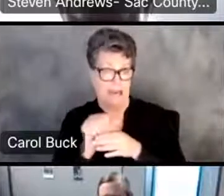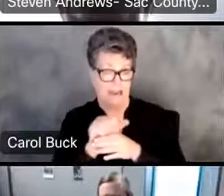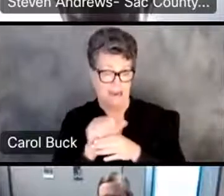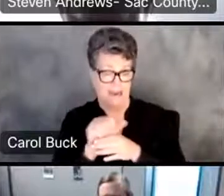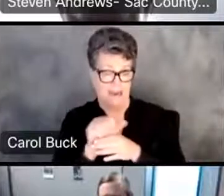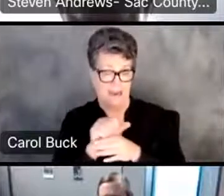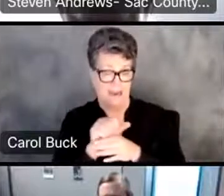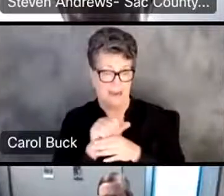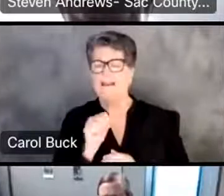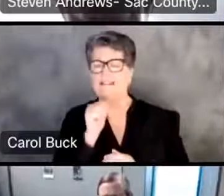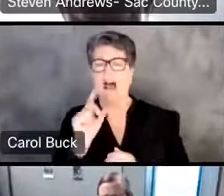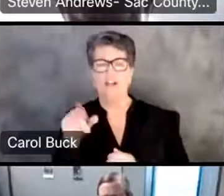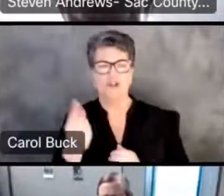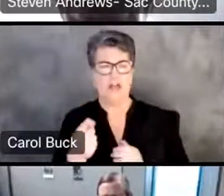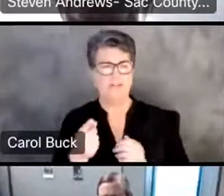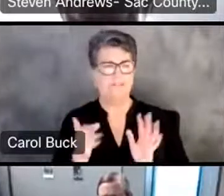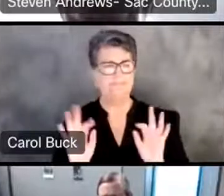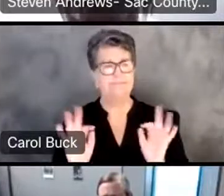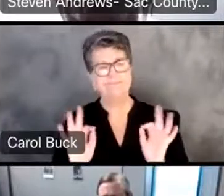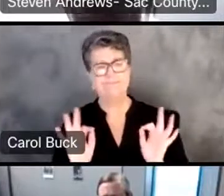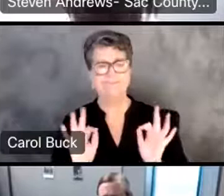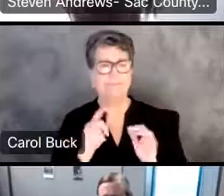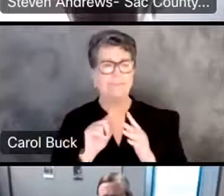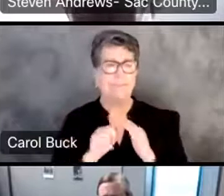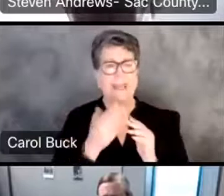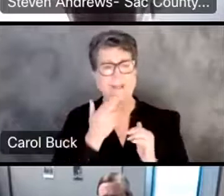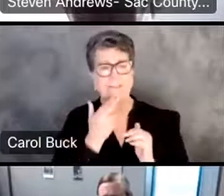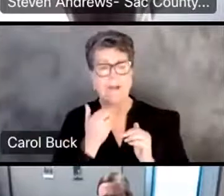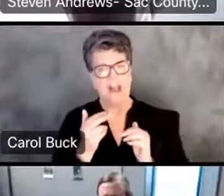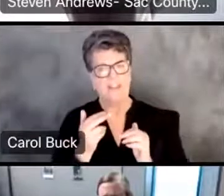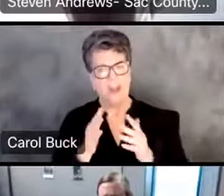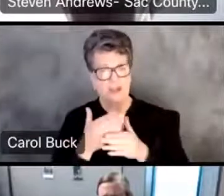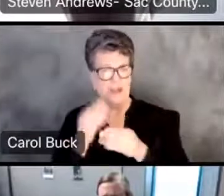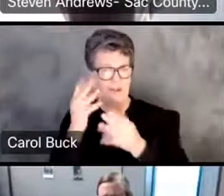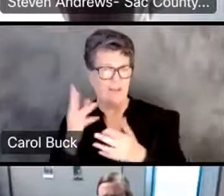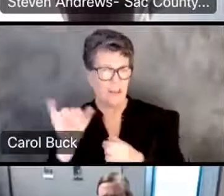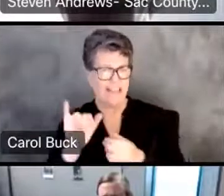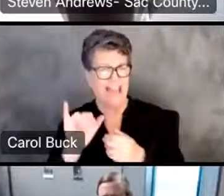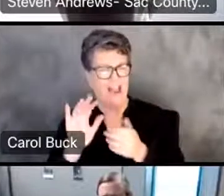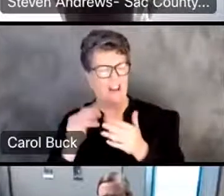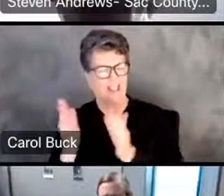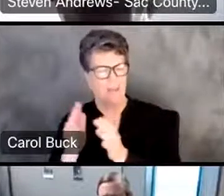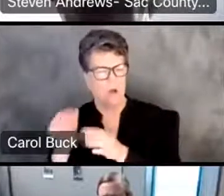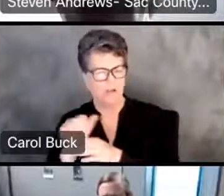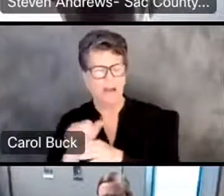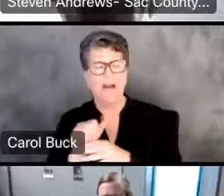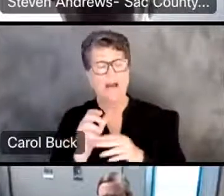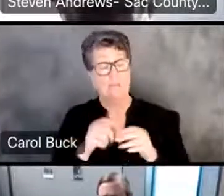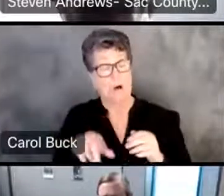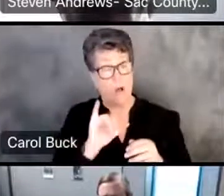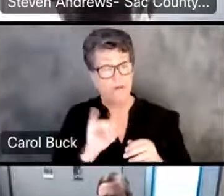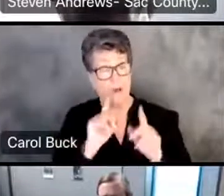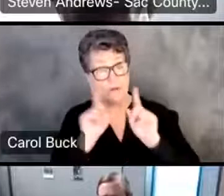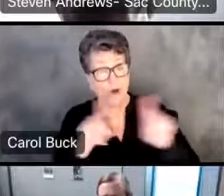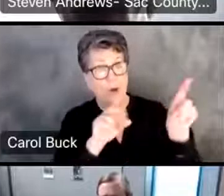not just, they'll kind of share some information today, a small training, but they also have been going to our